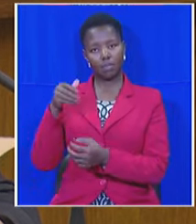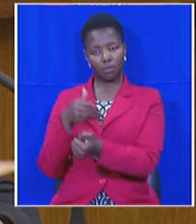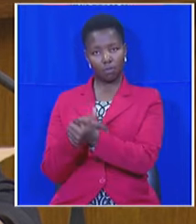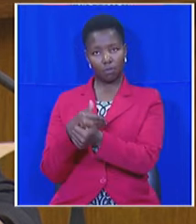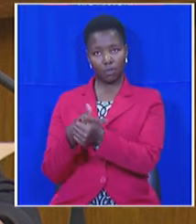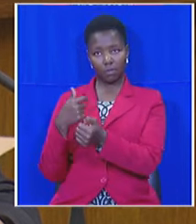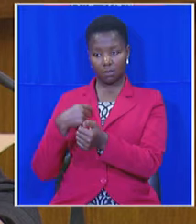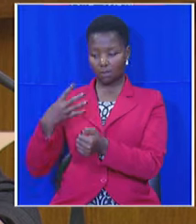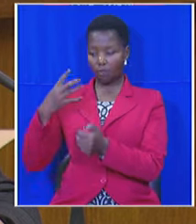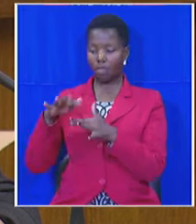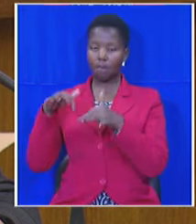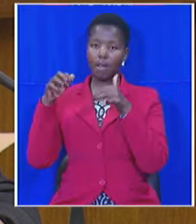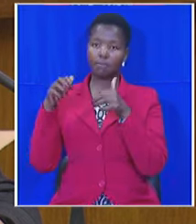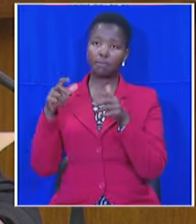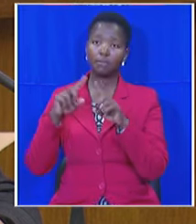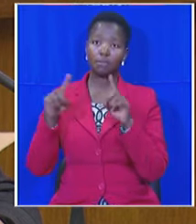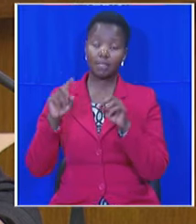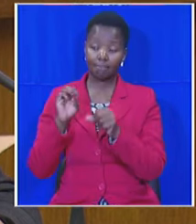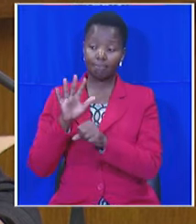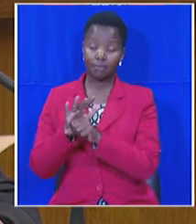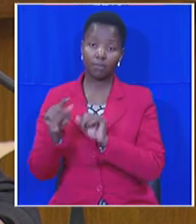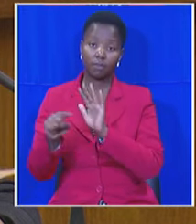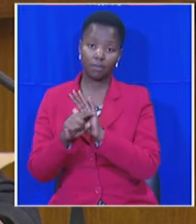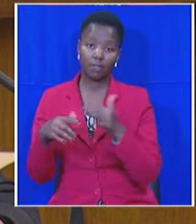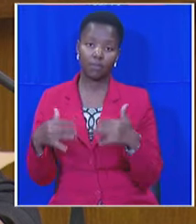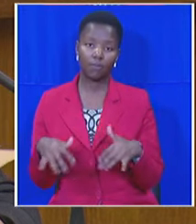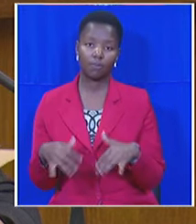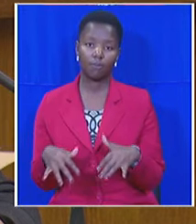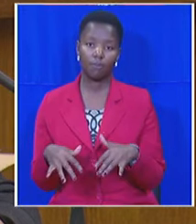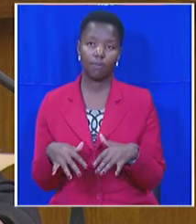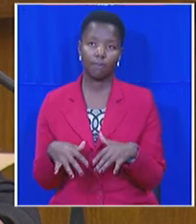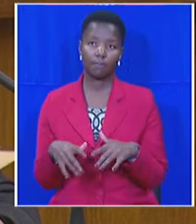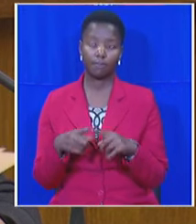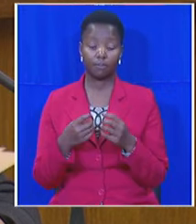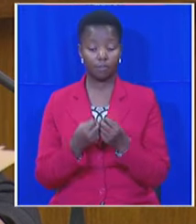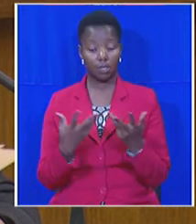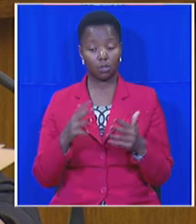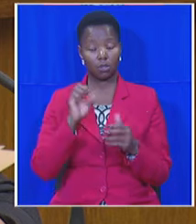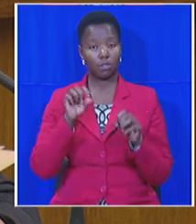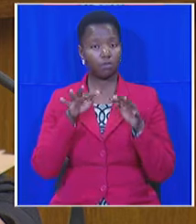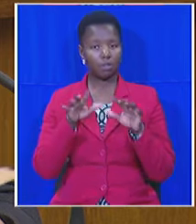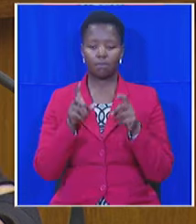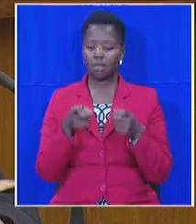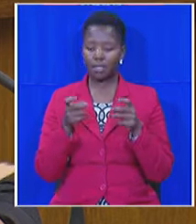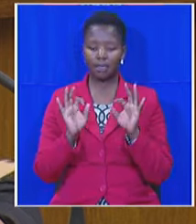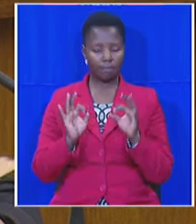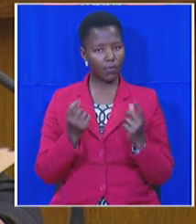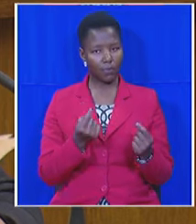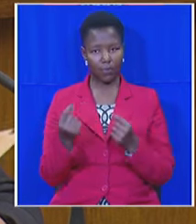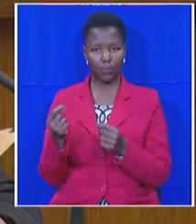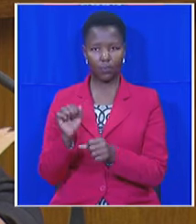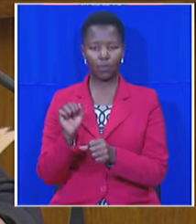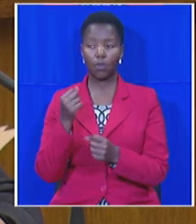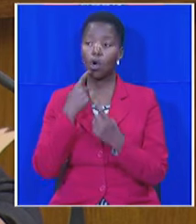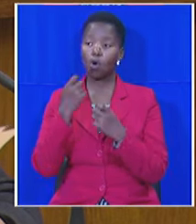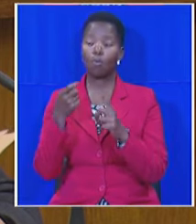Parliament, unfortunately has the effect that the complaints of many ordinary South Africans cannot properly be attended to by this office.